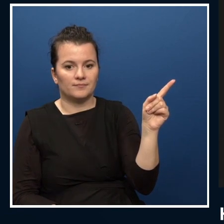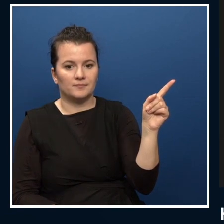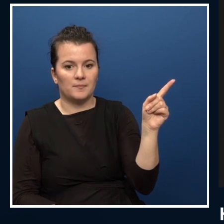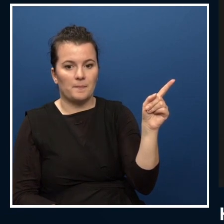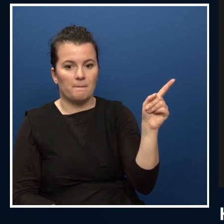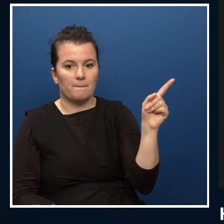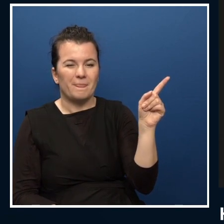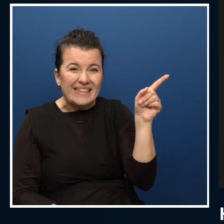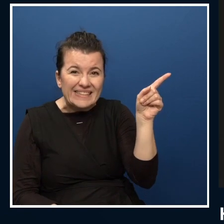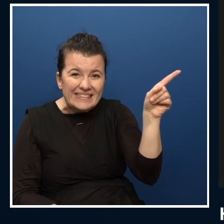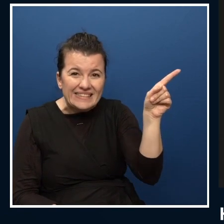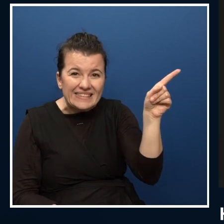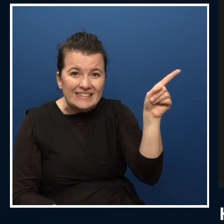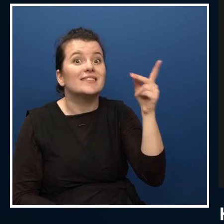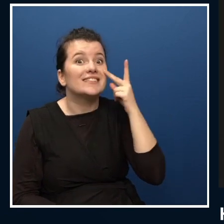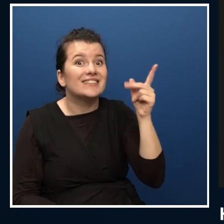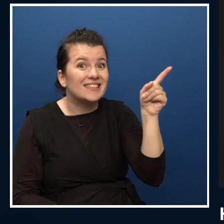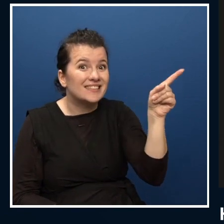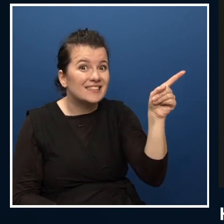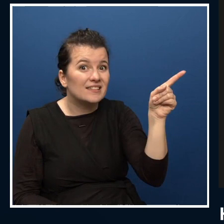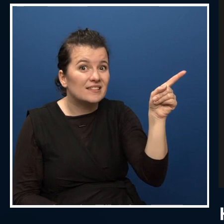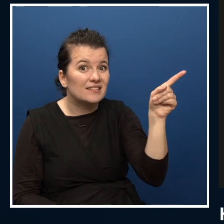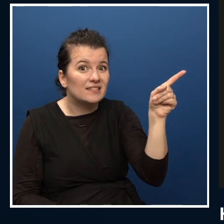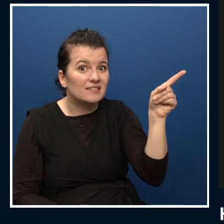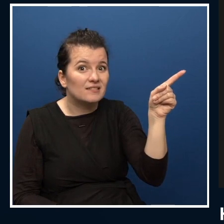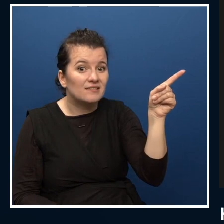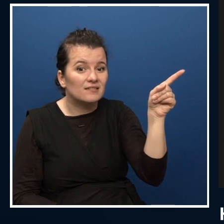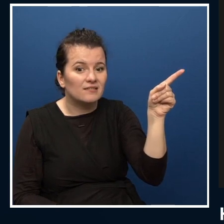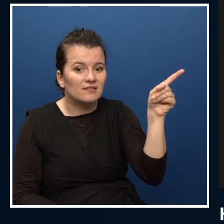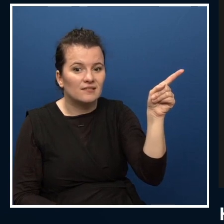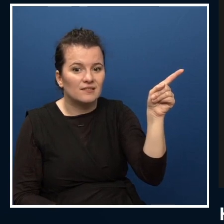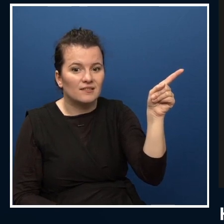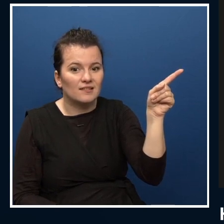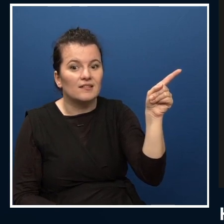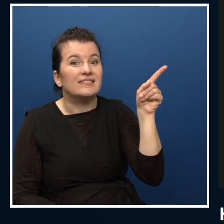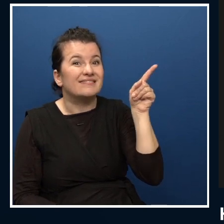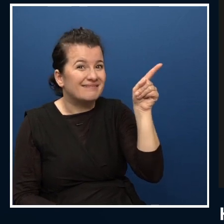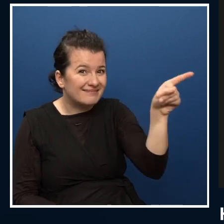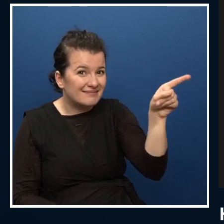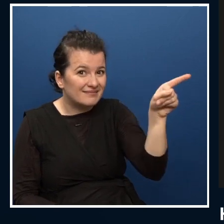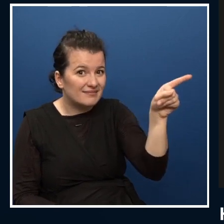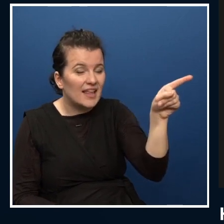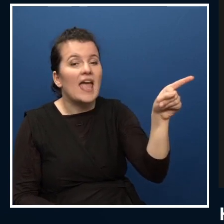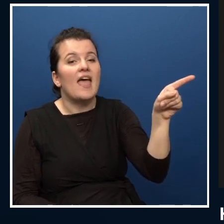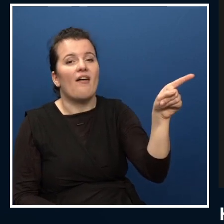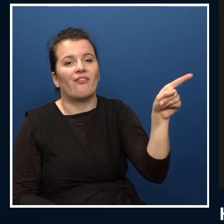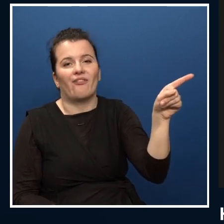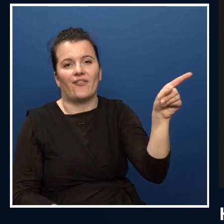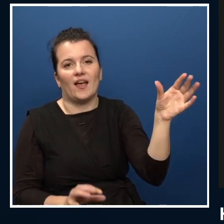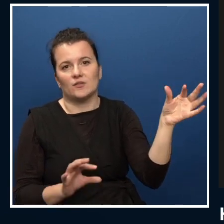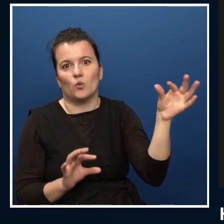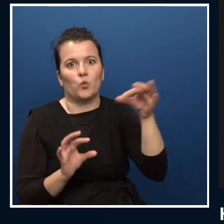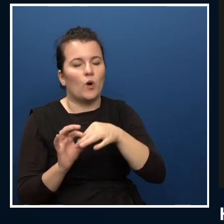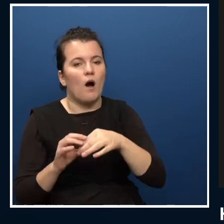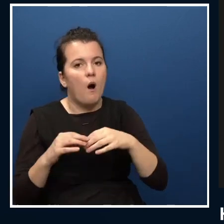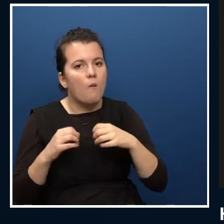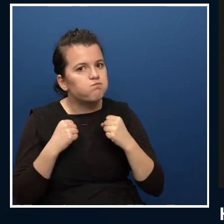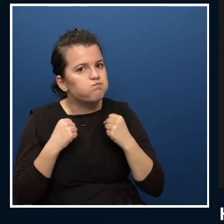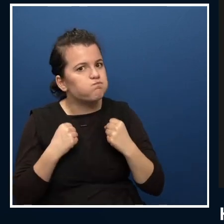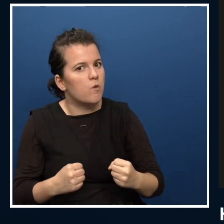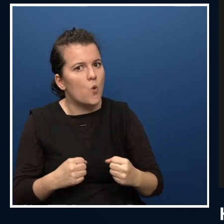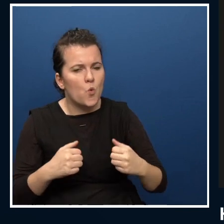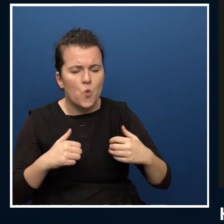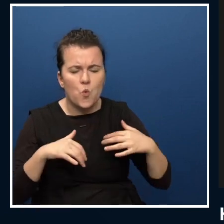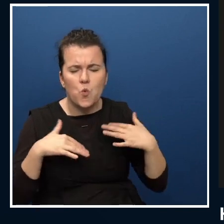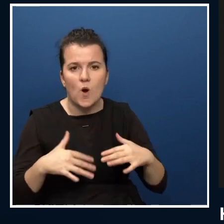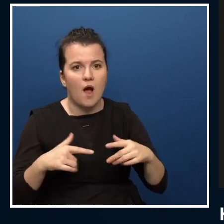here. Add IIS URL rewrite. And that's really powerful. That's a huge bridge. People